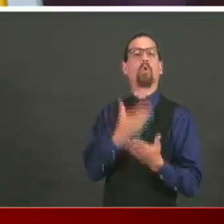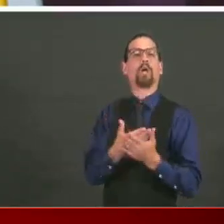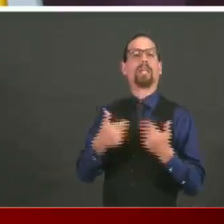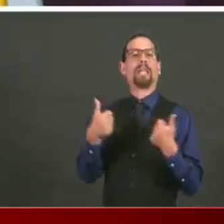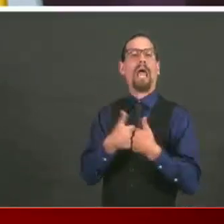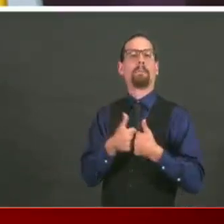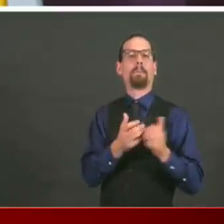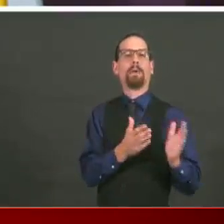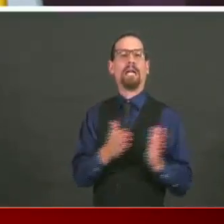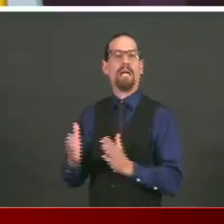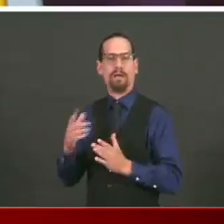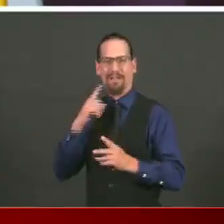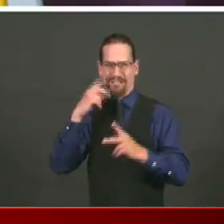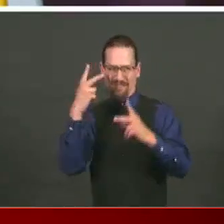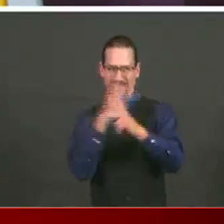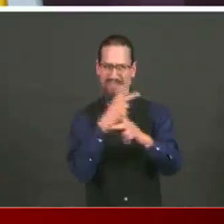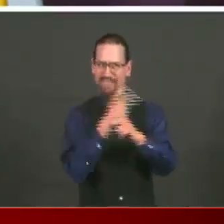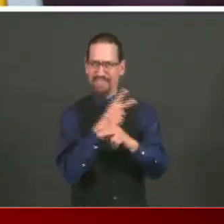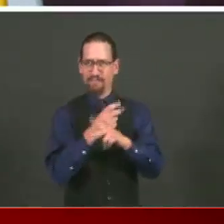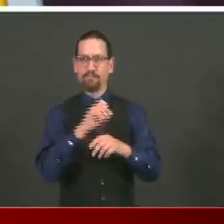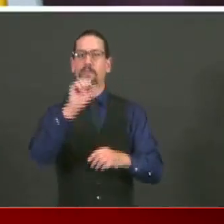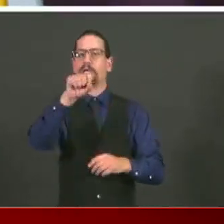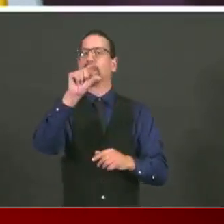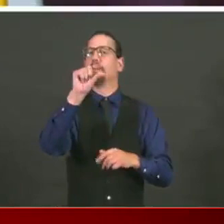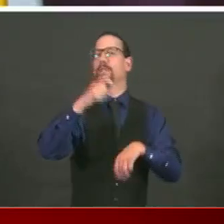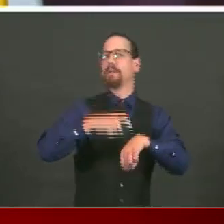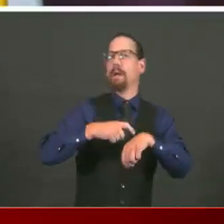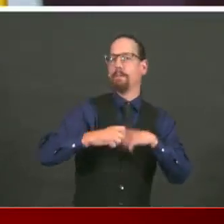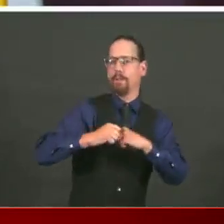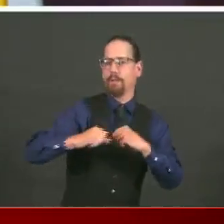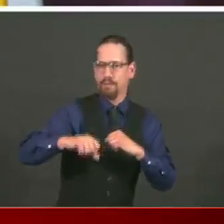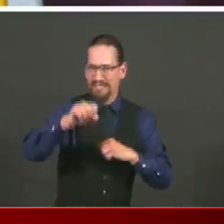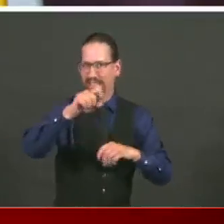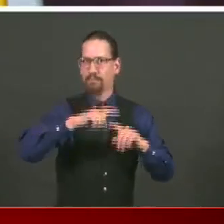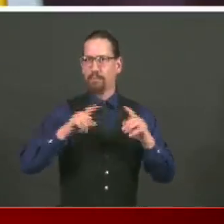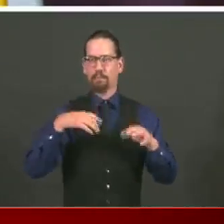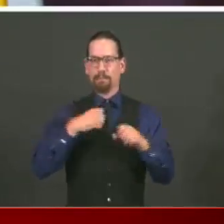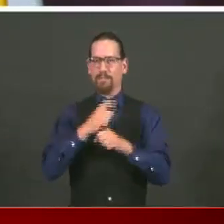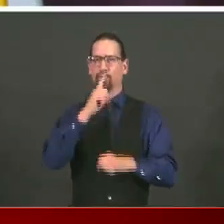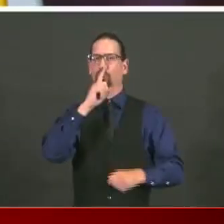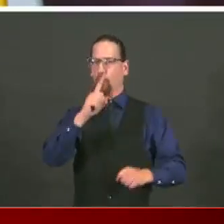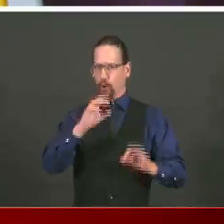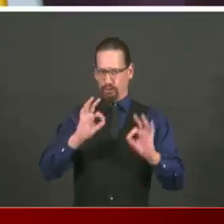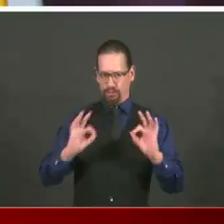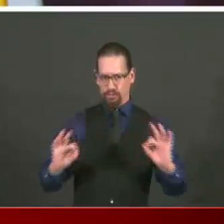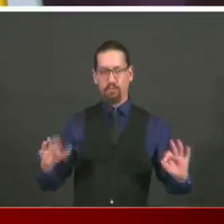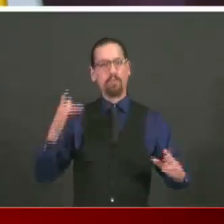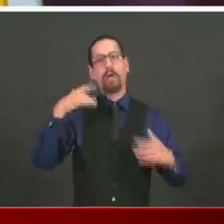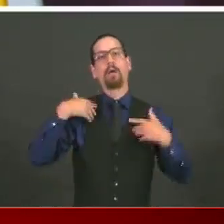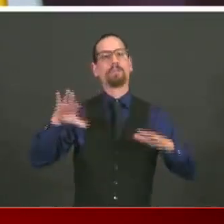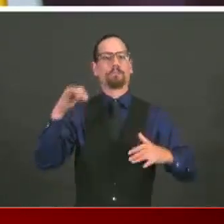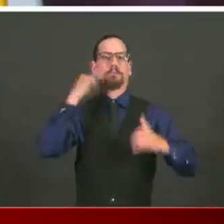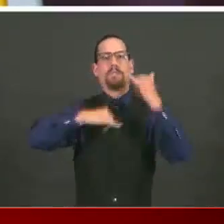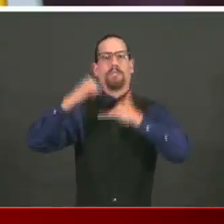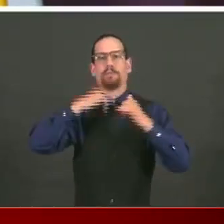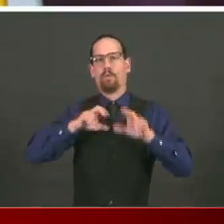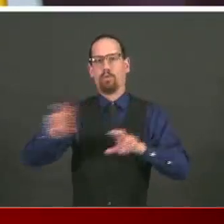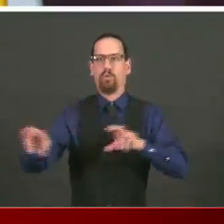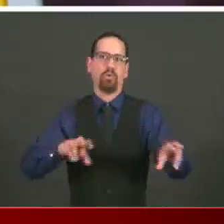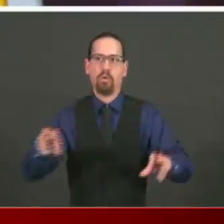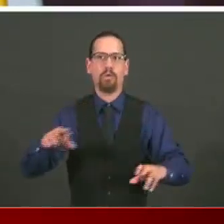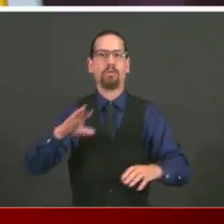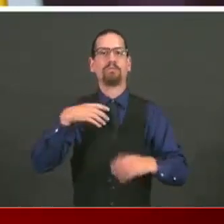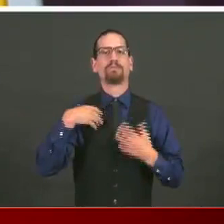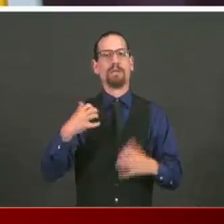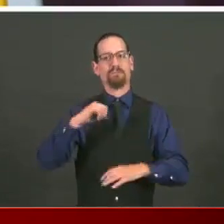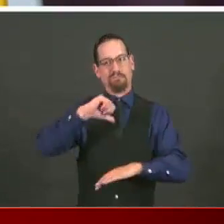then it takes another week. But listen, if we can get it out in 2 weeks, we'll get it out in 2 weeks. If it takes us 3 weeks, it takes us 3 weeks. I need to do it right, and as I look around